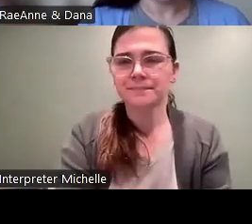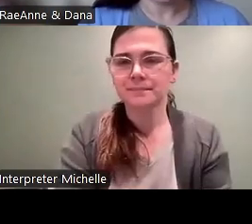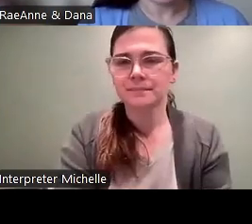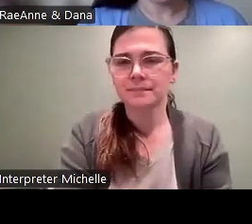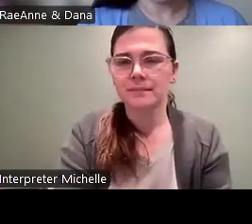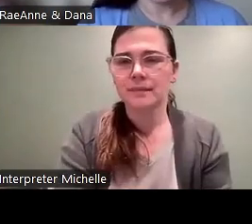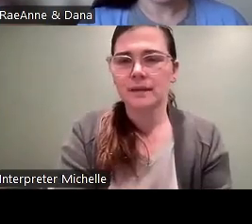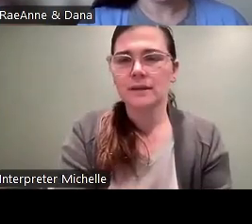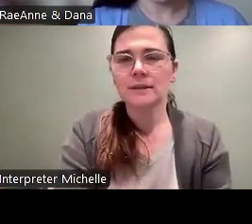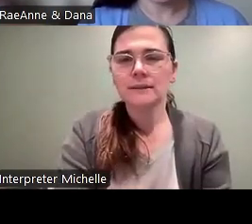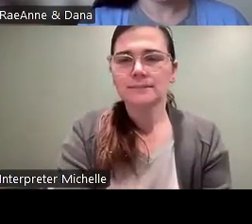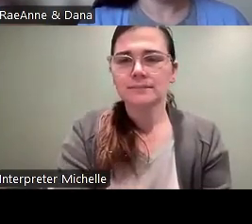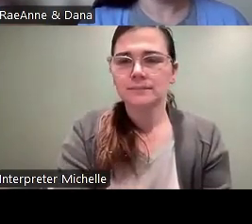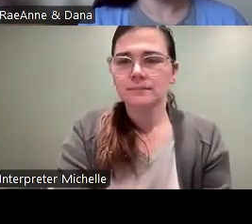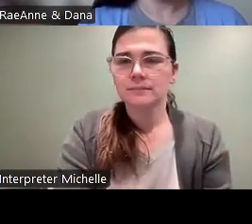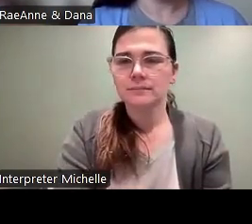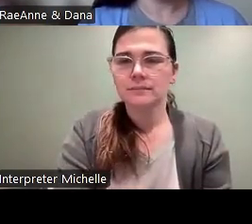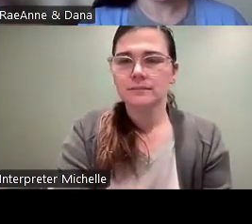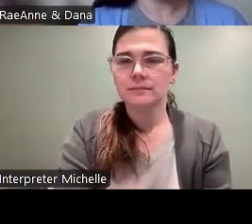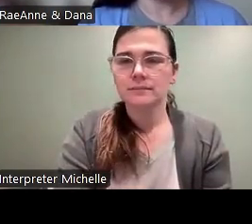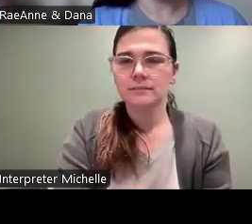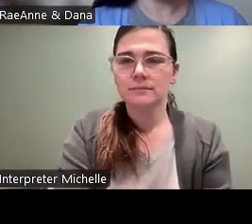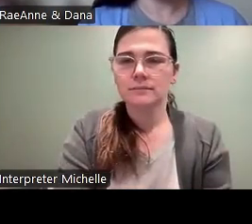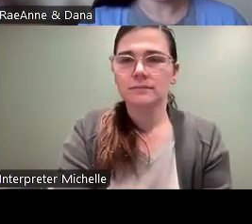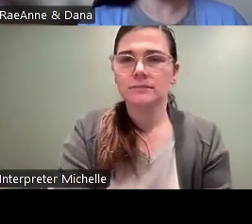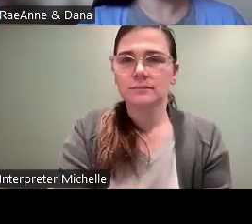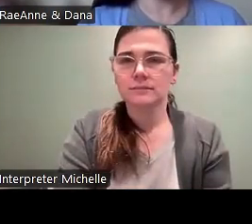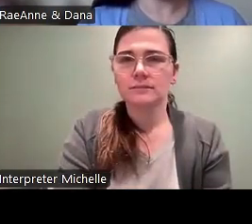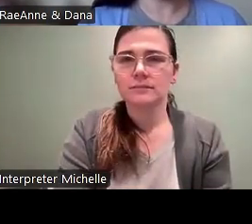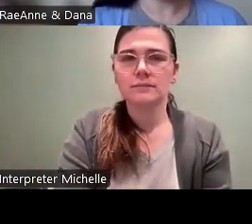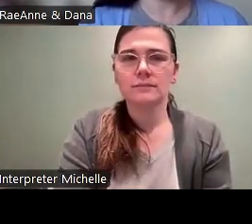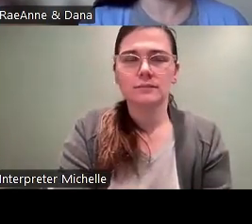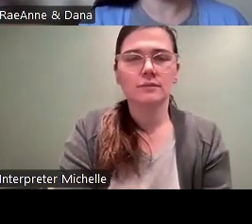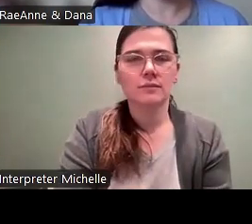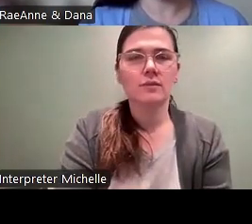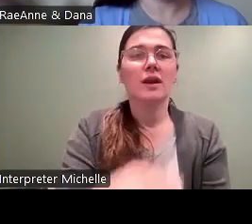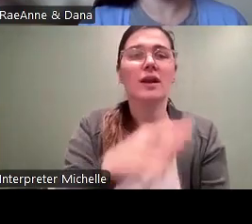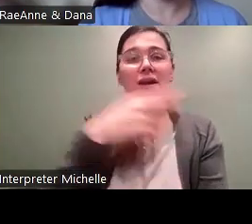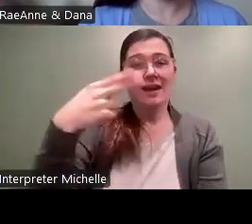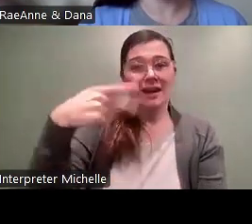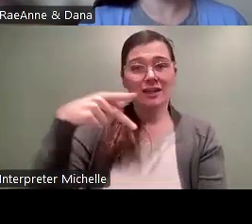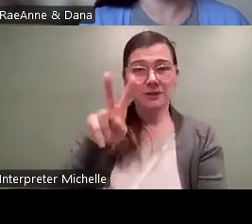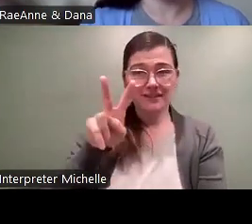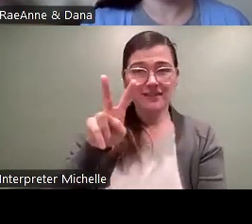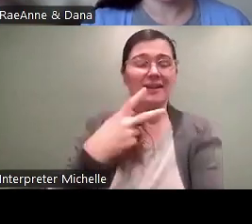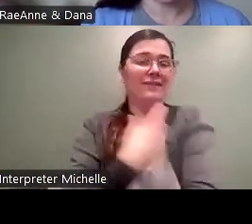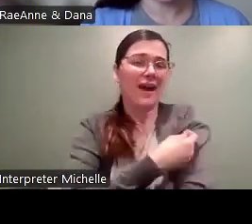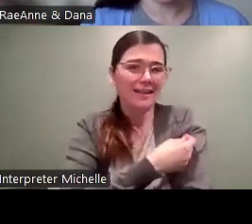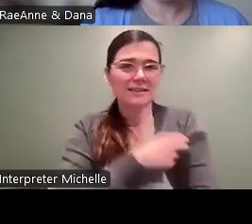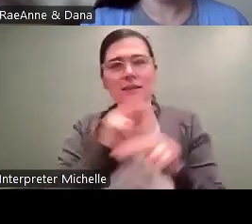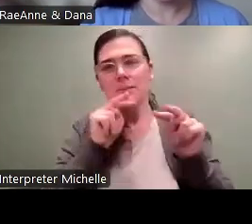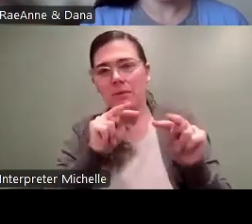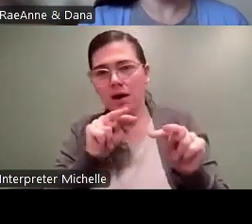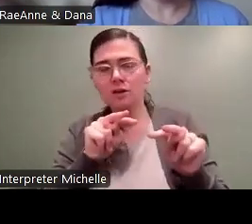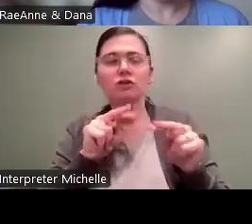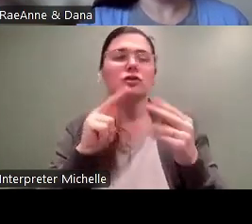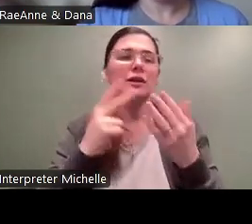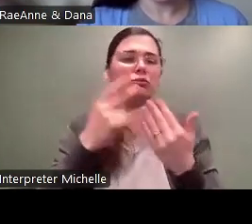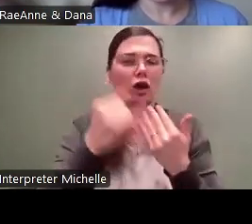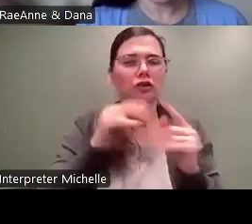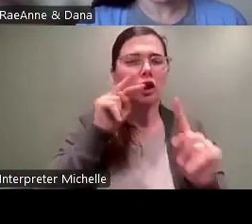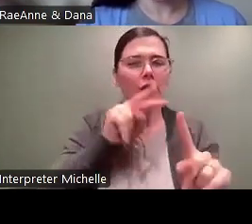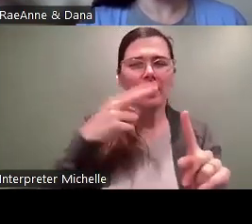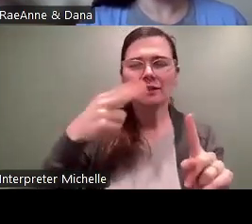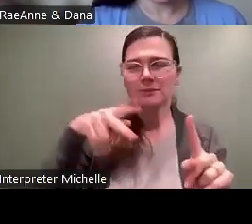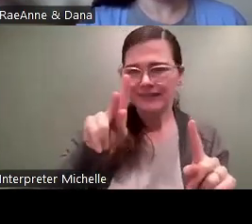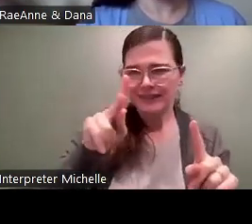Next, we will be taking a closer look at what we do for the HPV Vaccine Impact Monitoring Project, or HPV Impact.